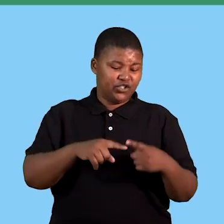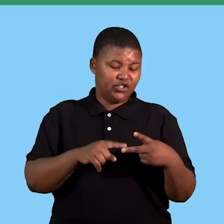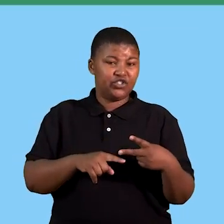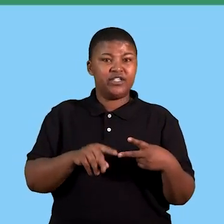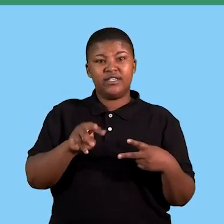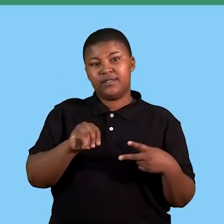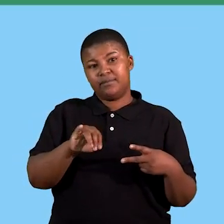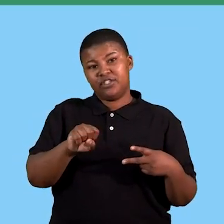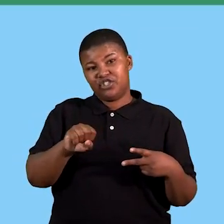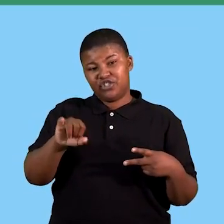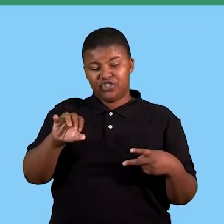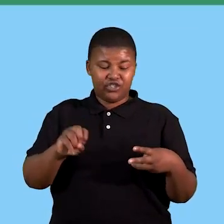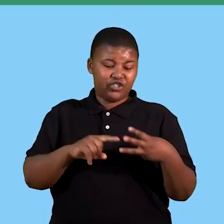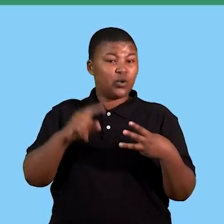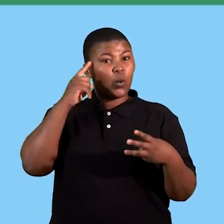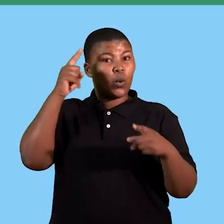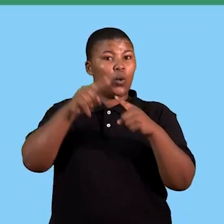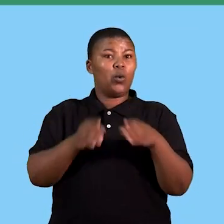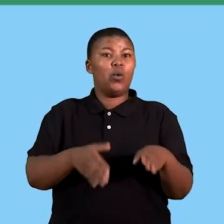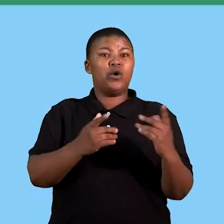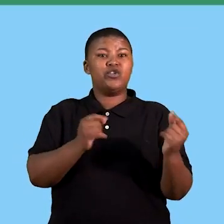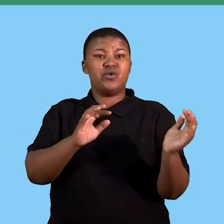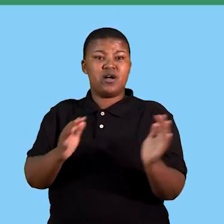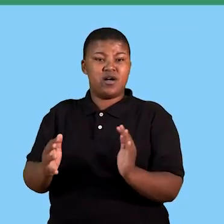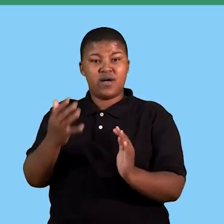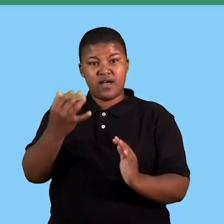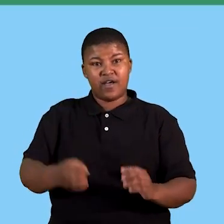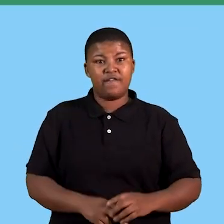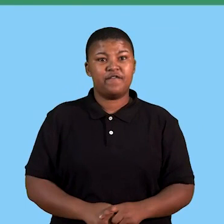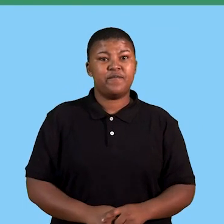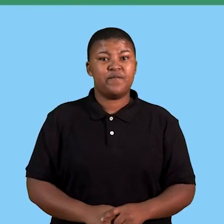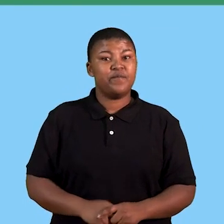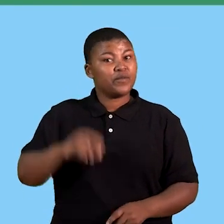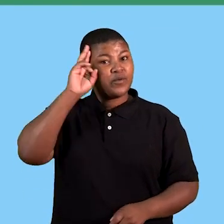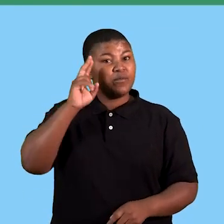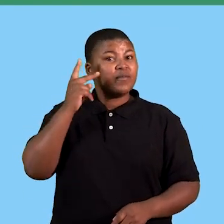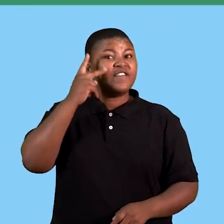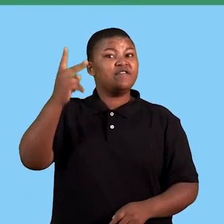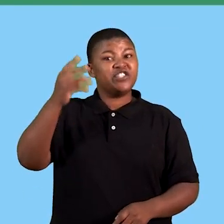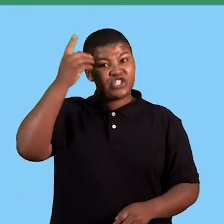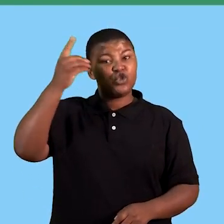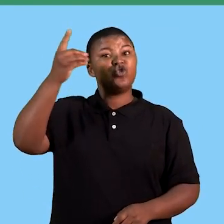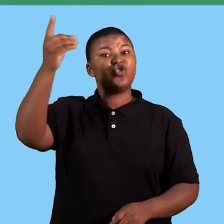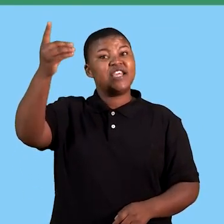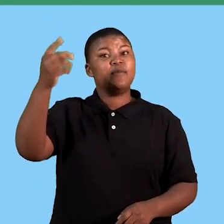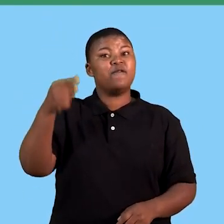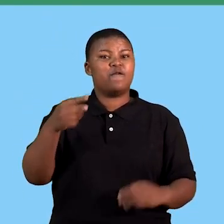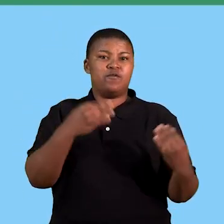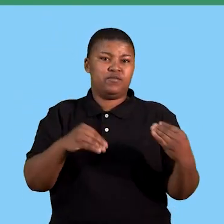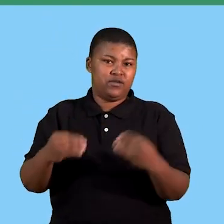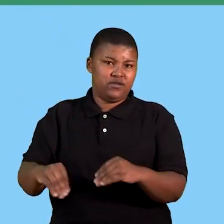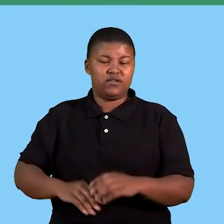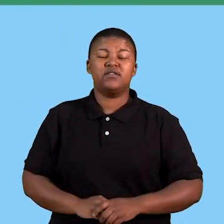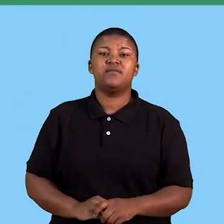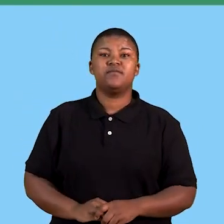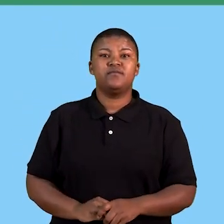mission statement, goal and objectives, where we can remember the vision is the dream of the business. You should